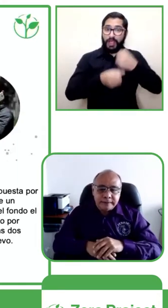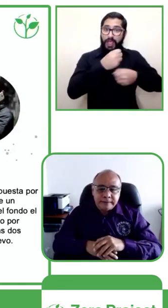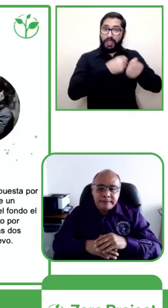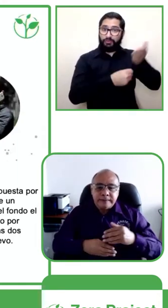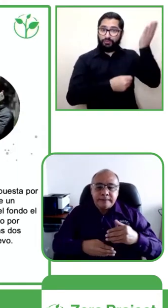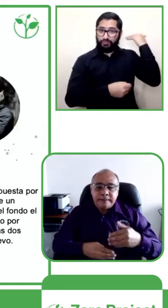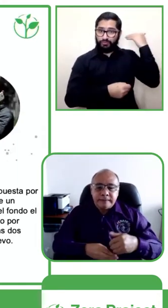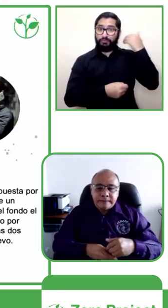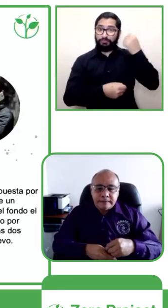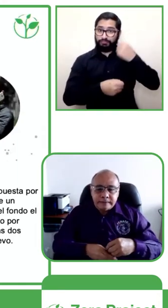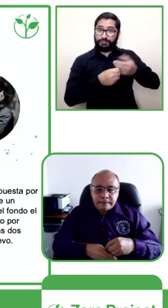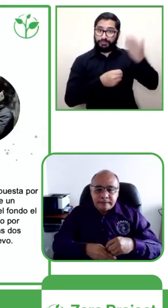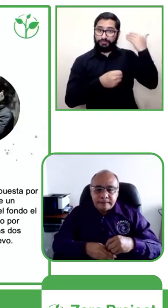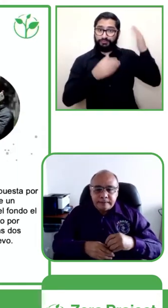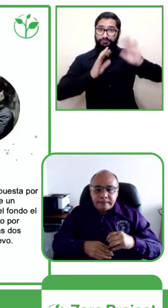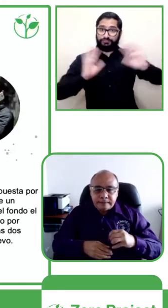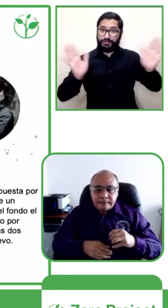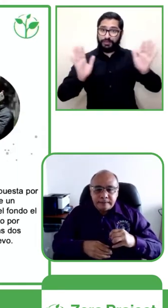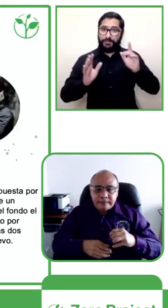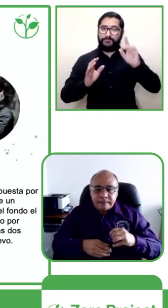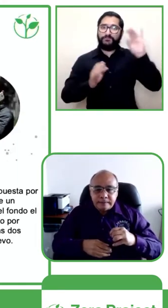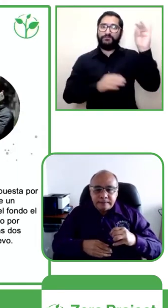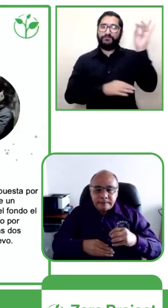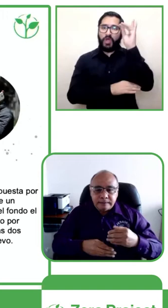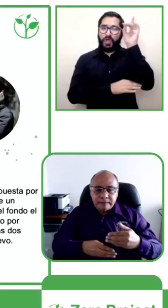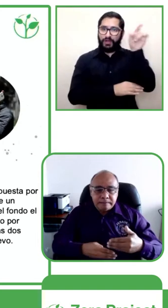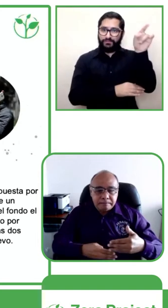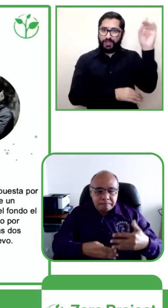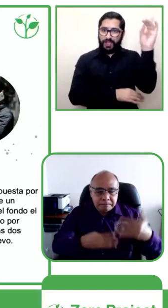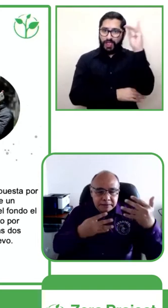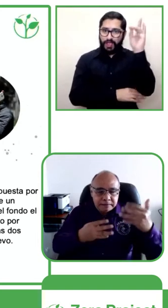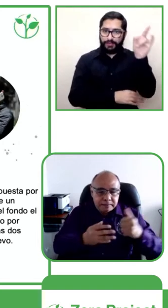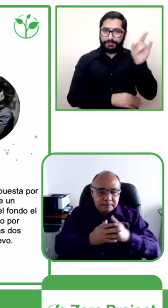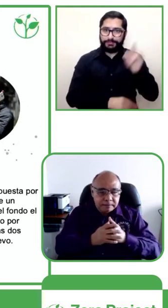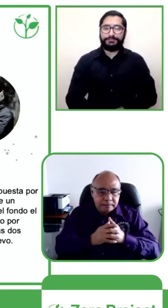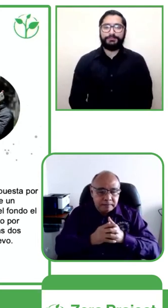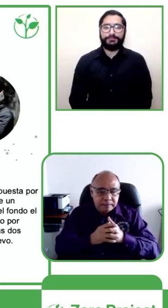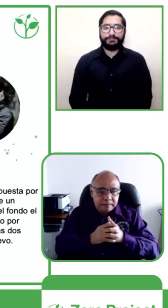happened, and then last year it was implemented in Bolivia.